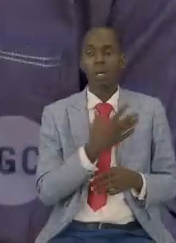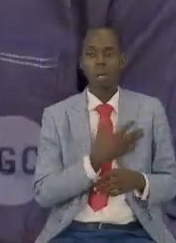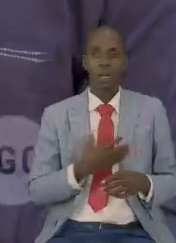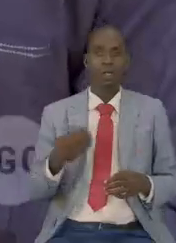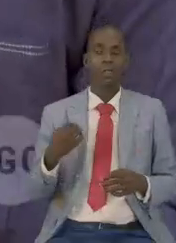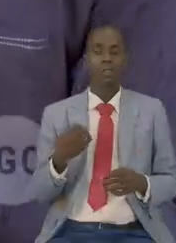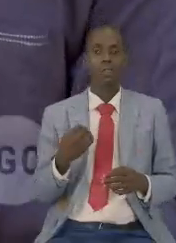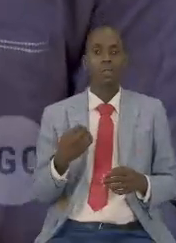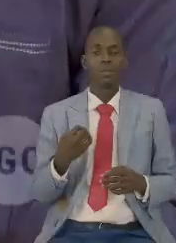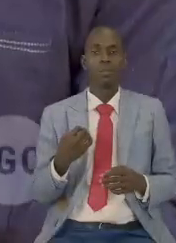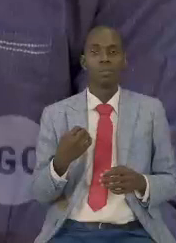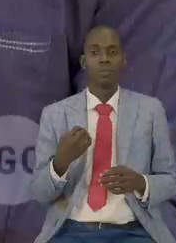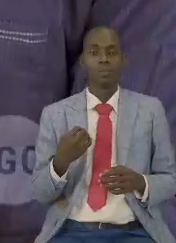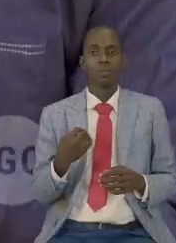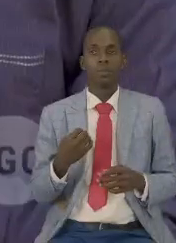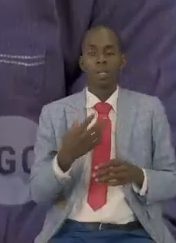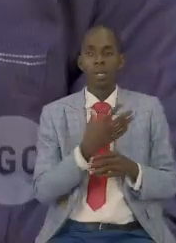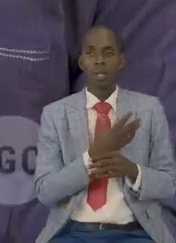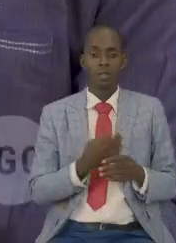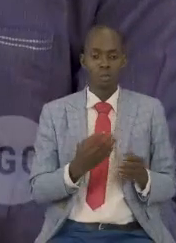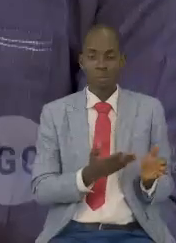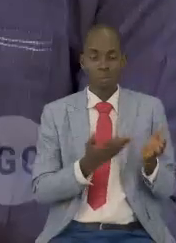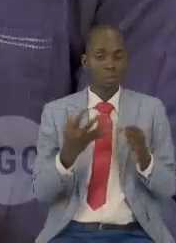ear. And after the final amen